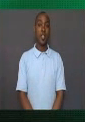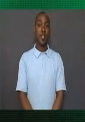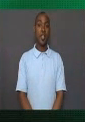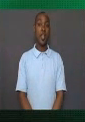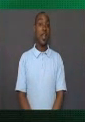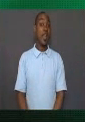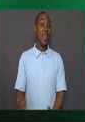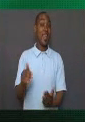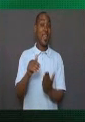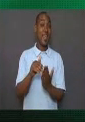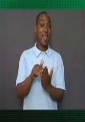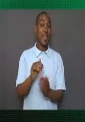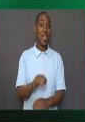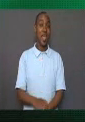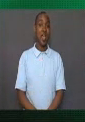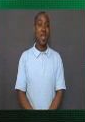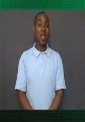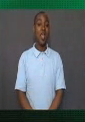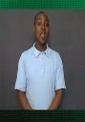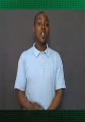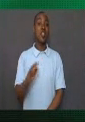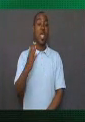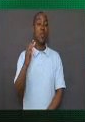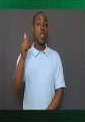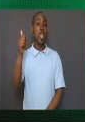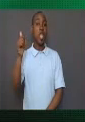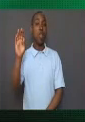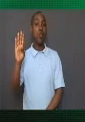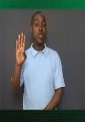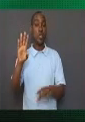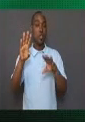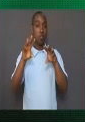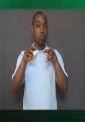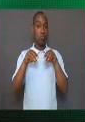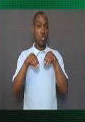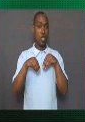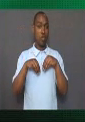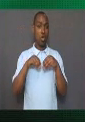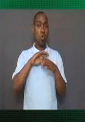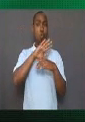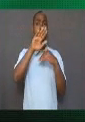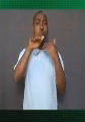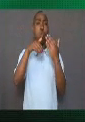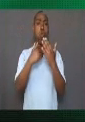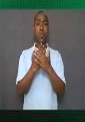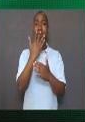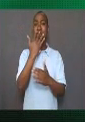may notice type AB can receive all blood